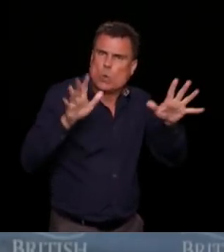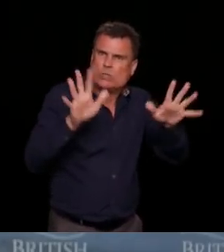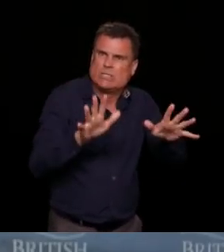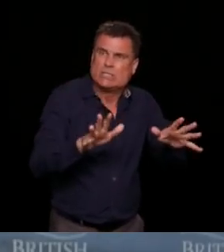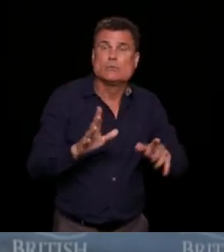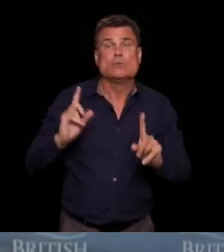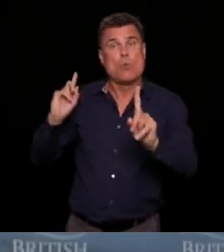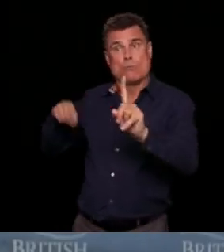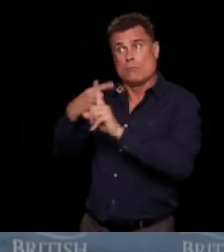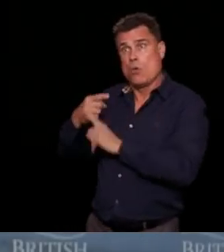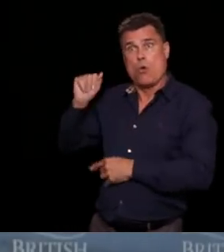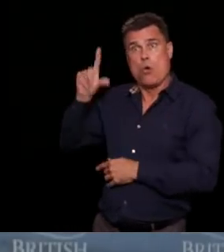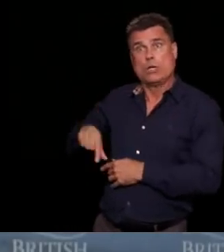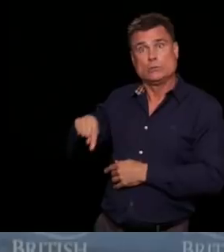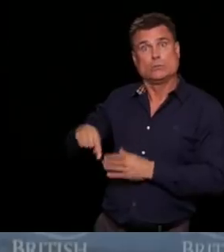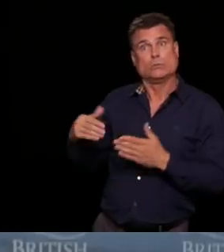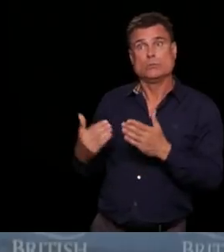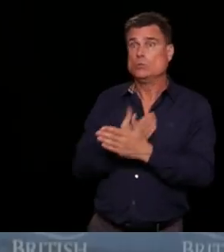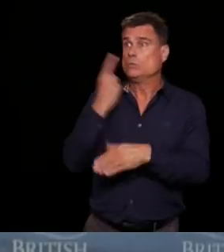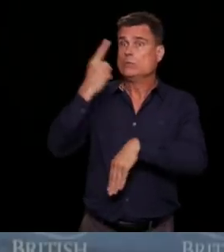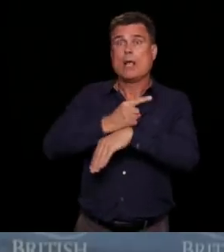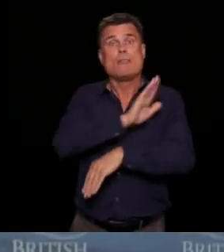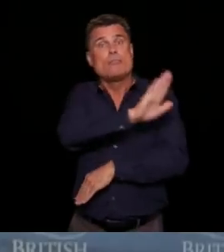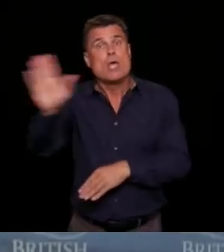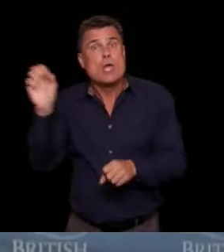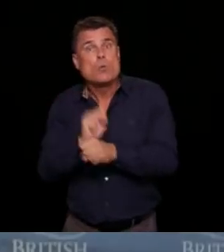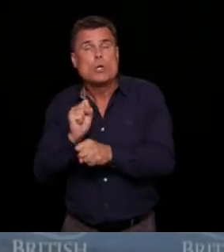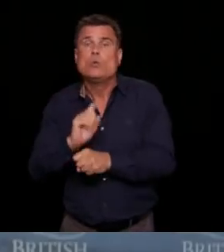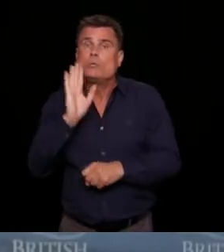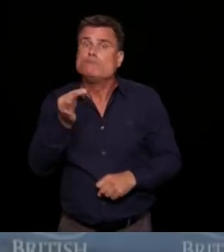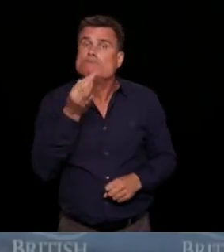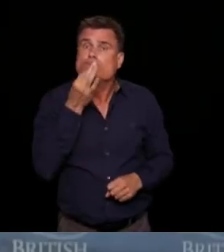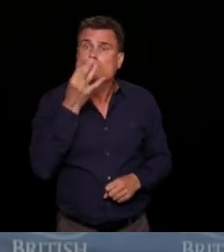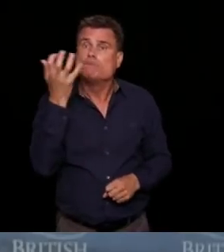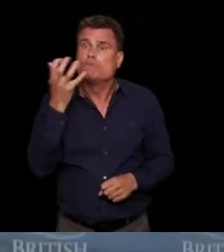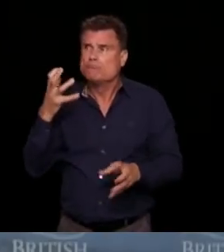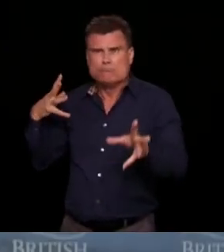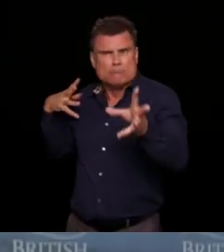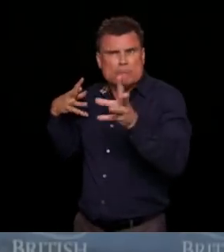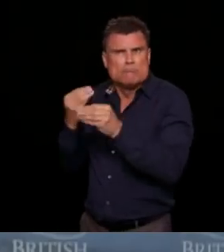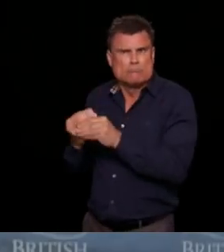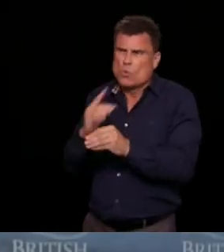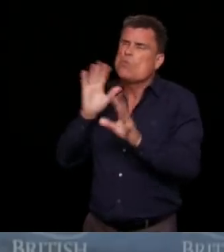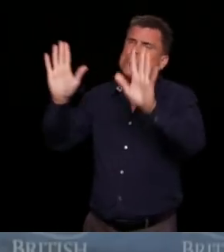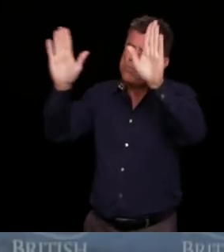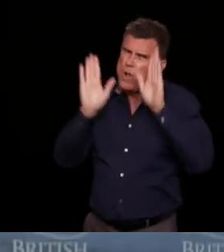how extraordinary that work is. I want to just briefly, and I'm sorry I'm